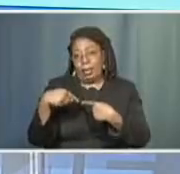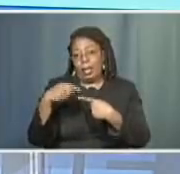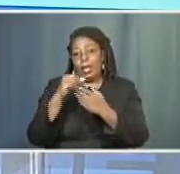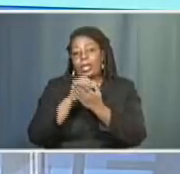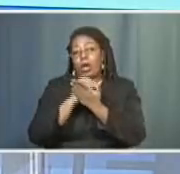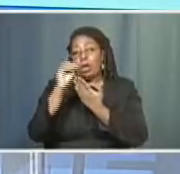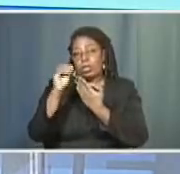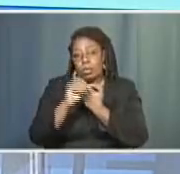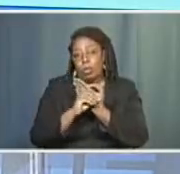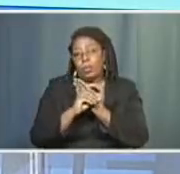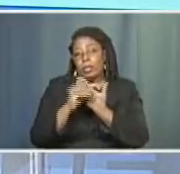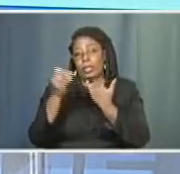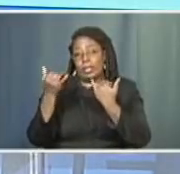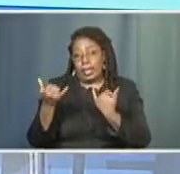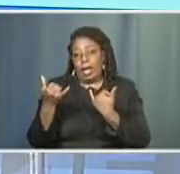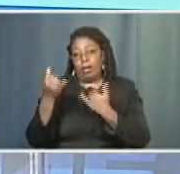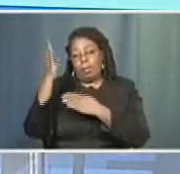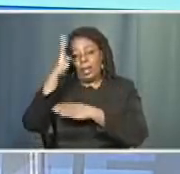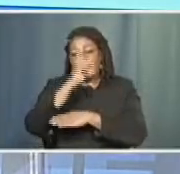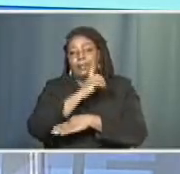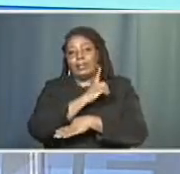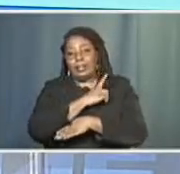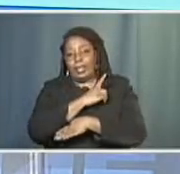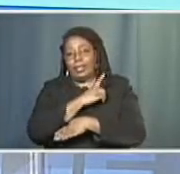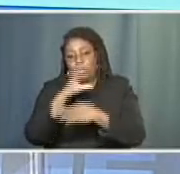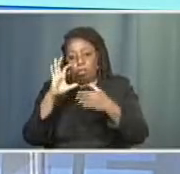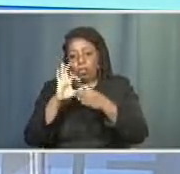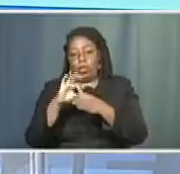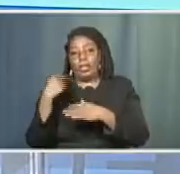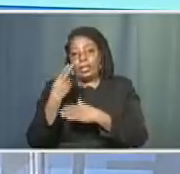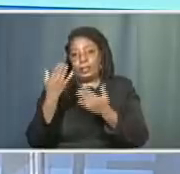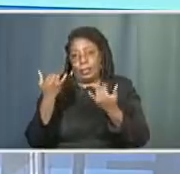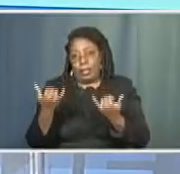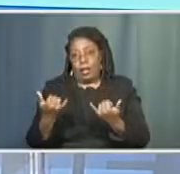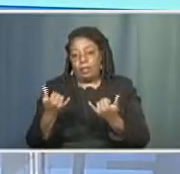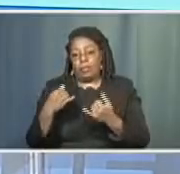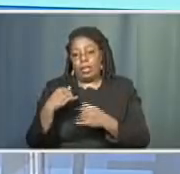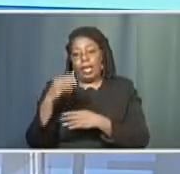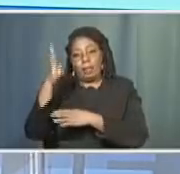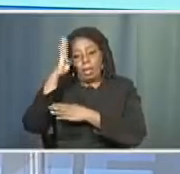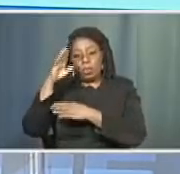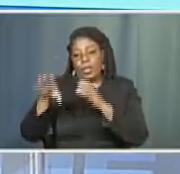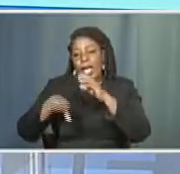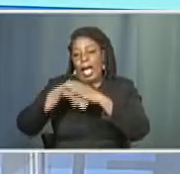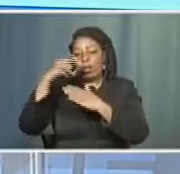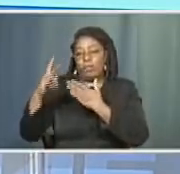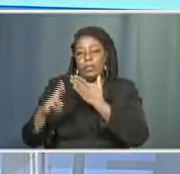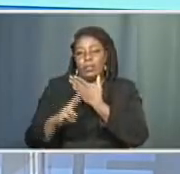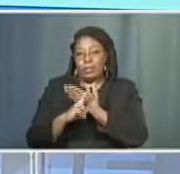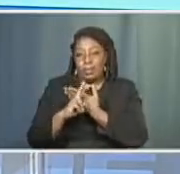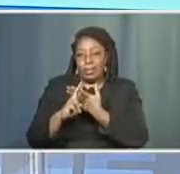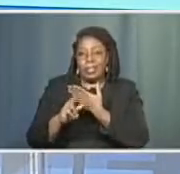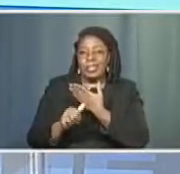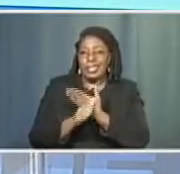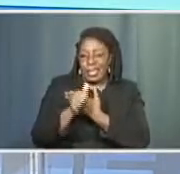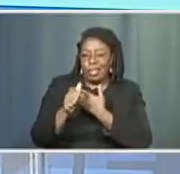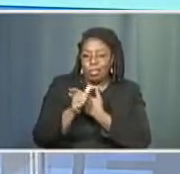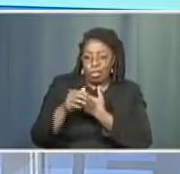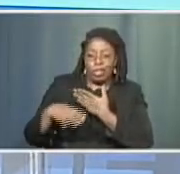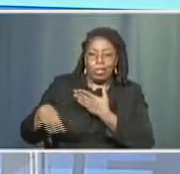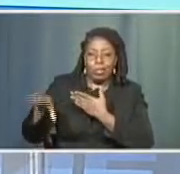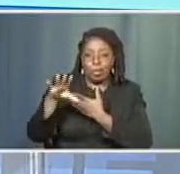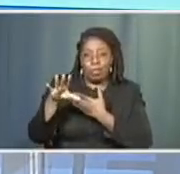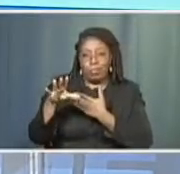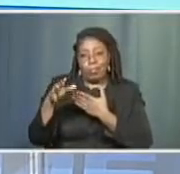Chief Meteorologist Basil Dean joining us a bit earlier this evening. Basil, we're out of the danger zone, or are we? What's the likelihood of